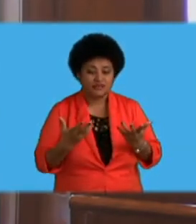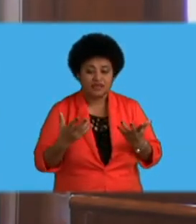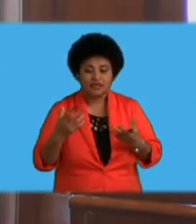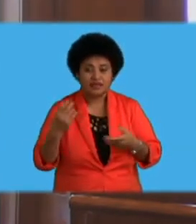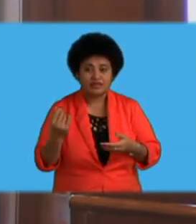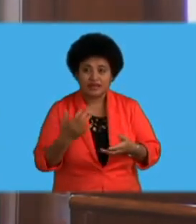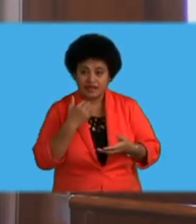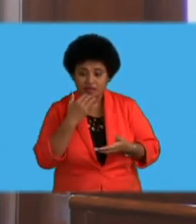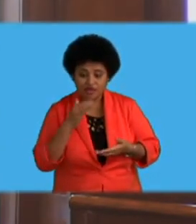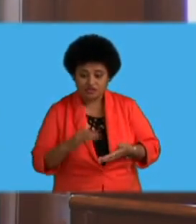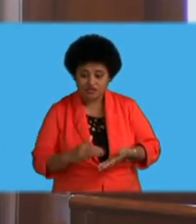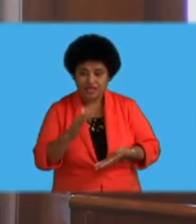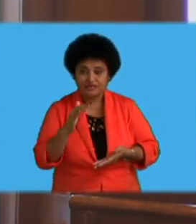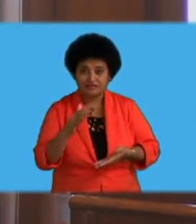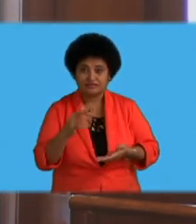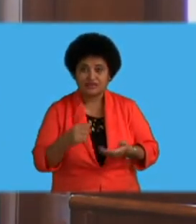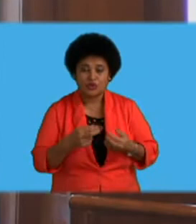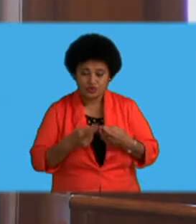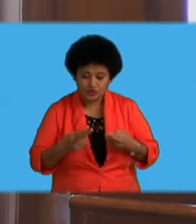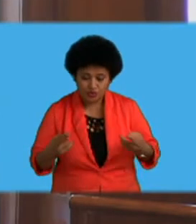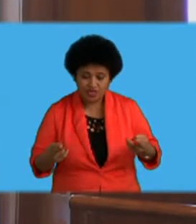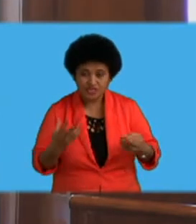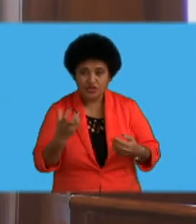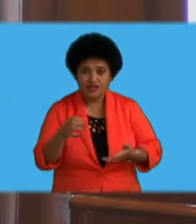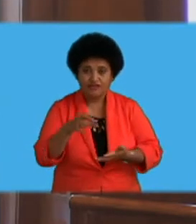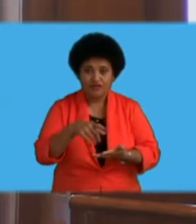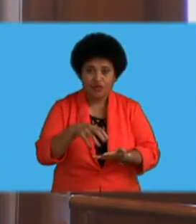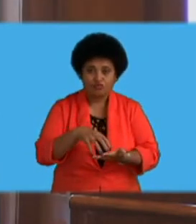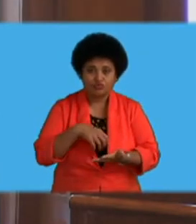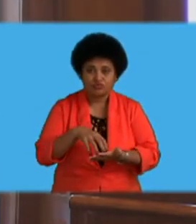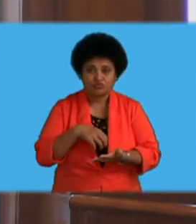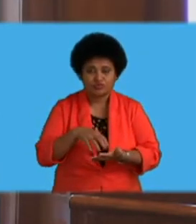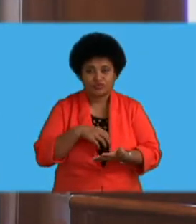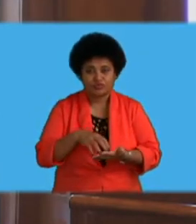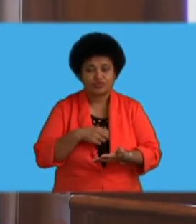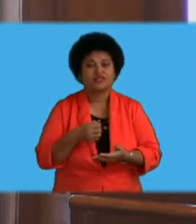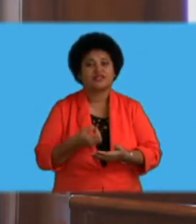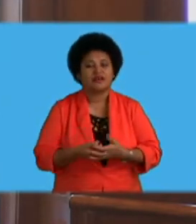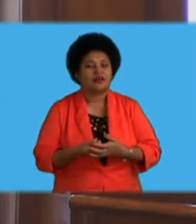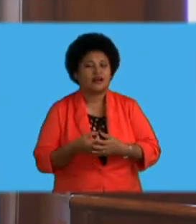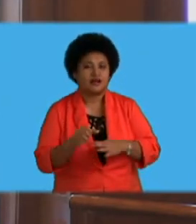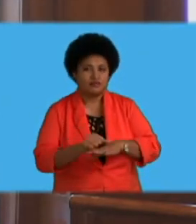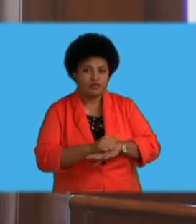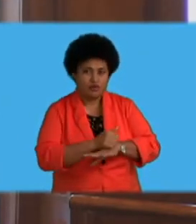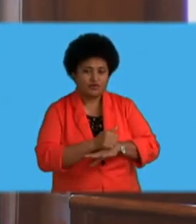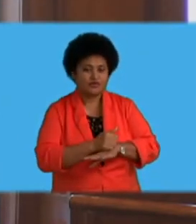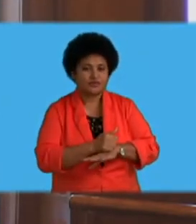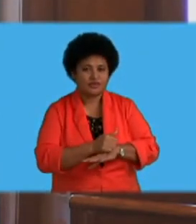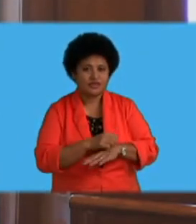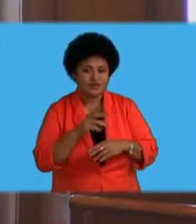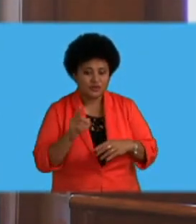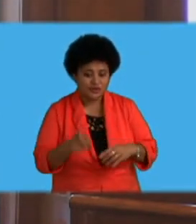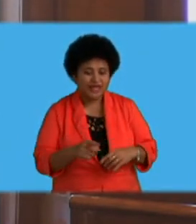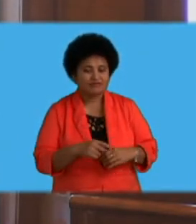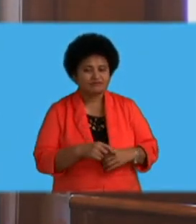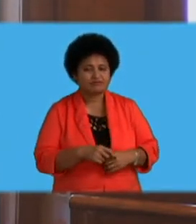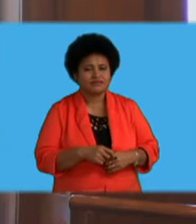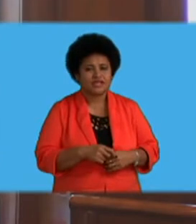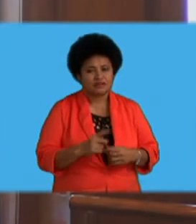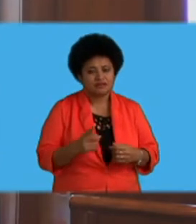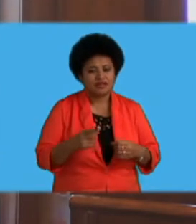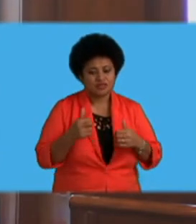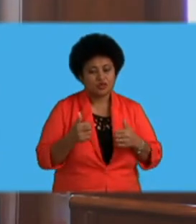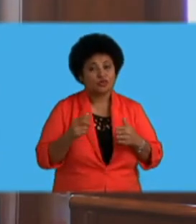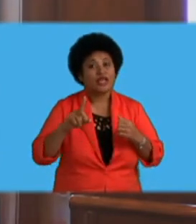in sustainable methods of extraction. This is an aspect of our work that I can confidently say will feature prominently